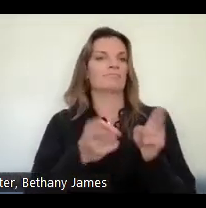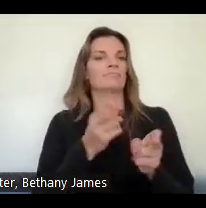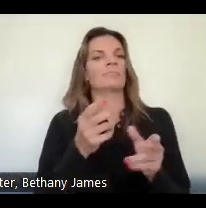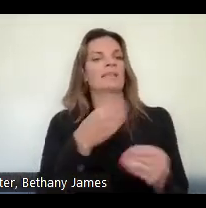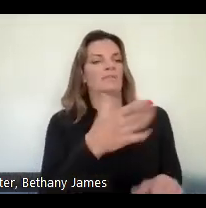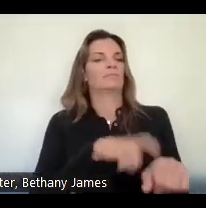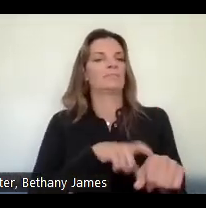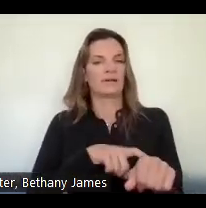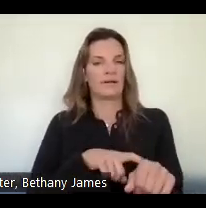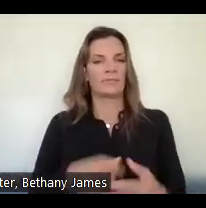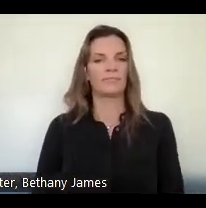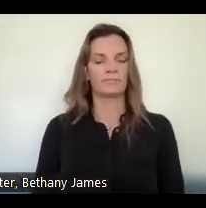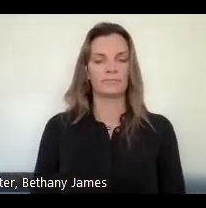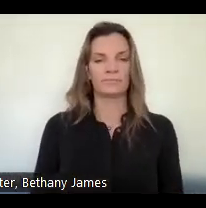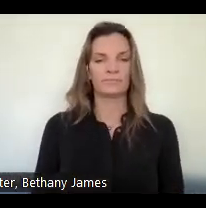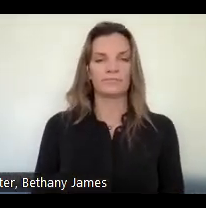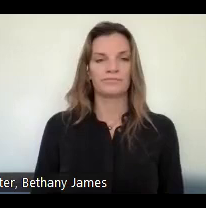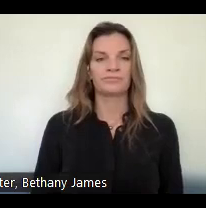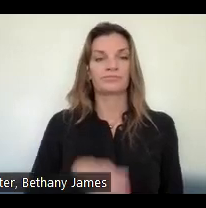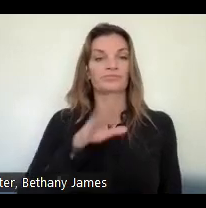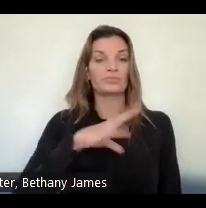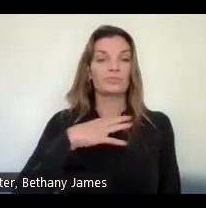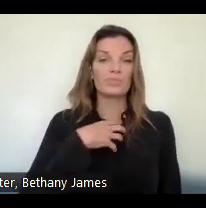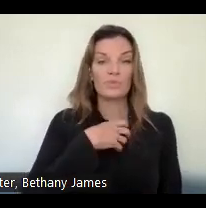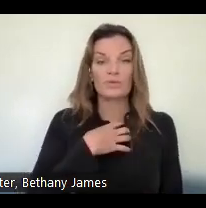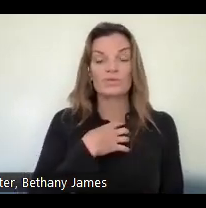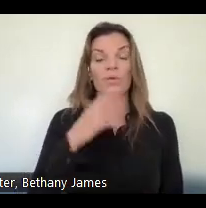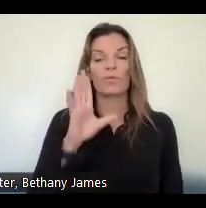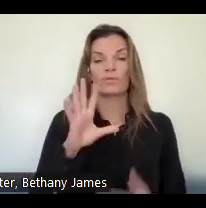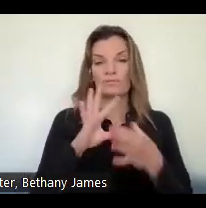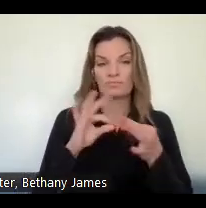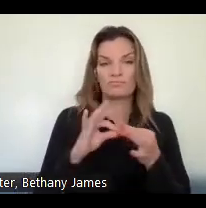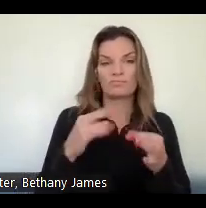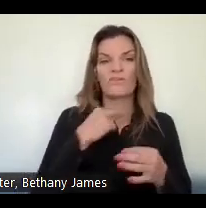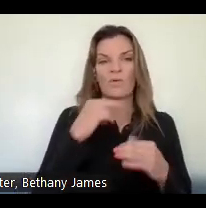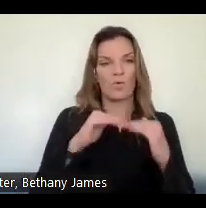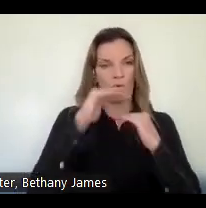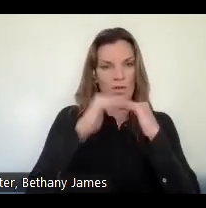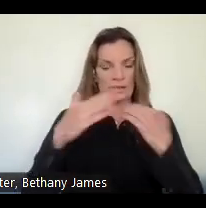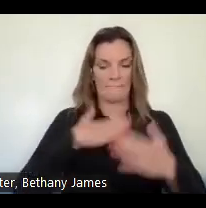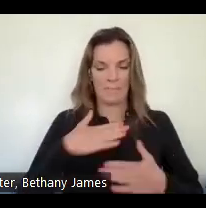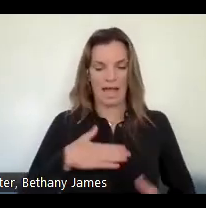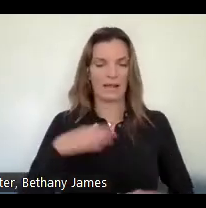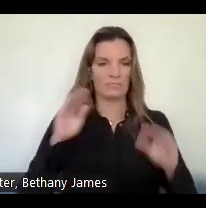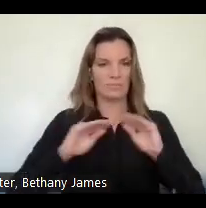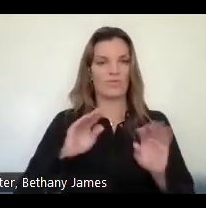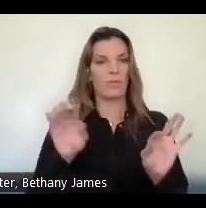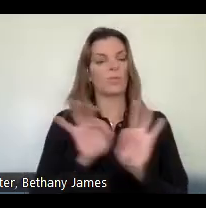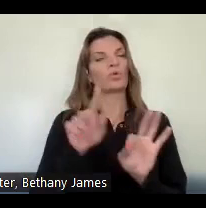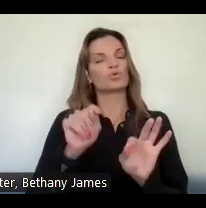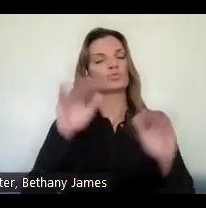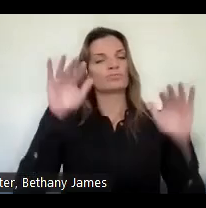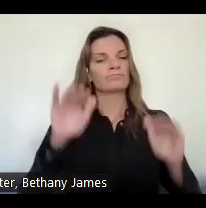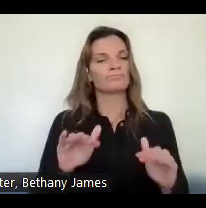them. Their tone of voice and body language, we have to make sure we stay neutral. If we